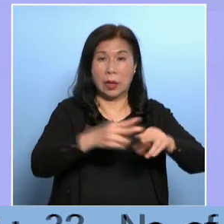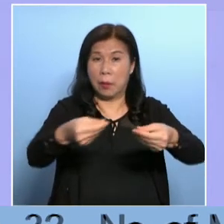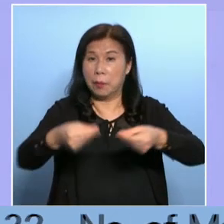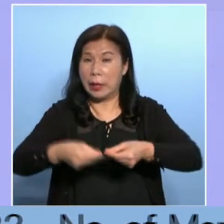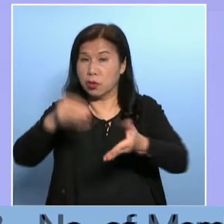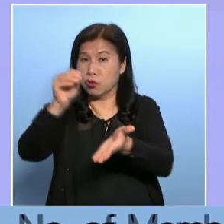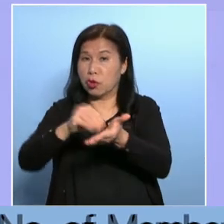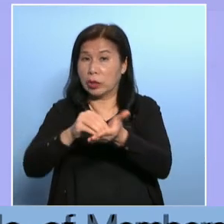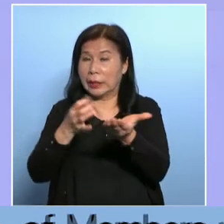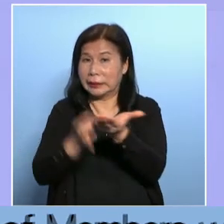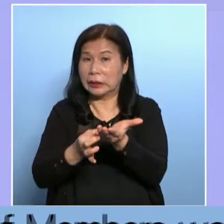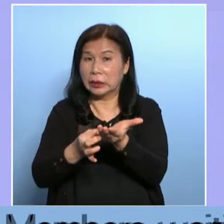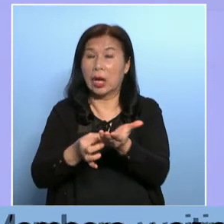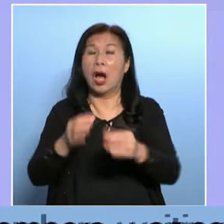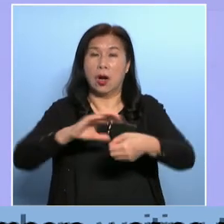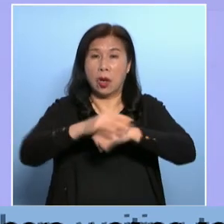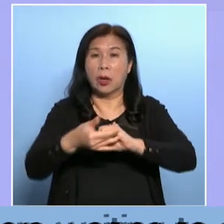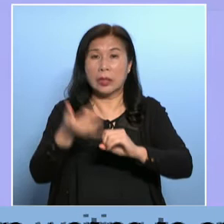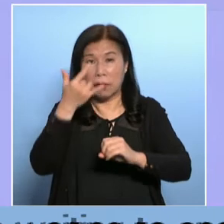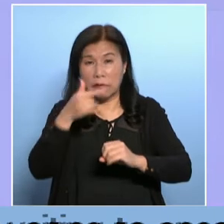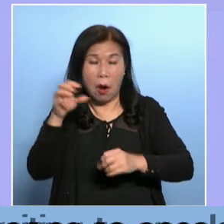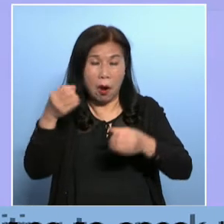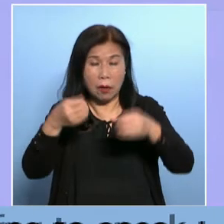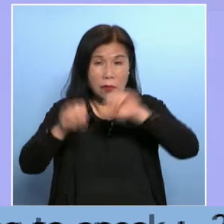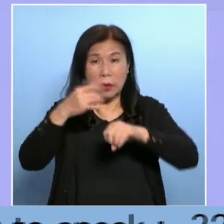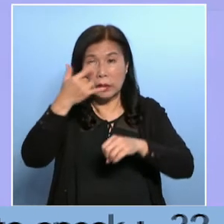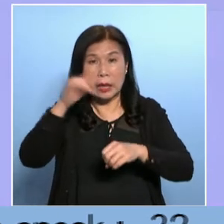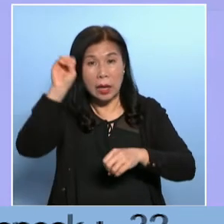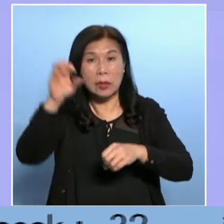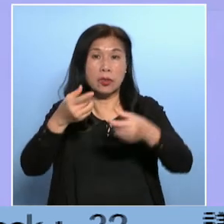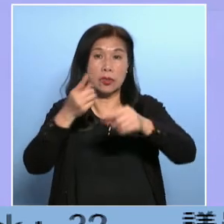exploit technology. We have been designated as the international IT hub.